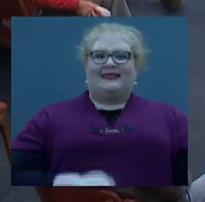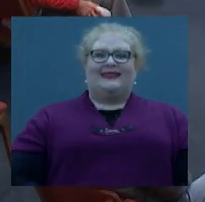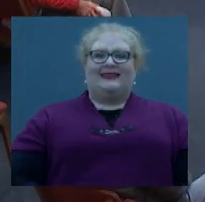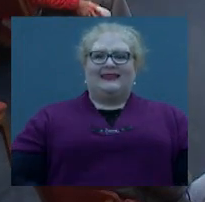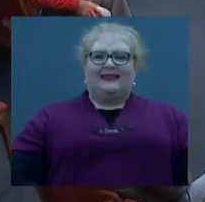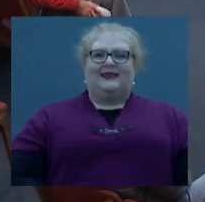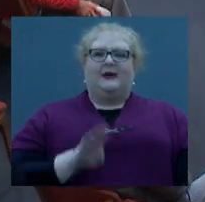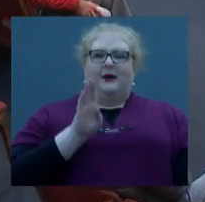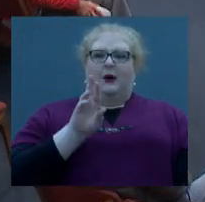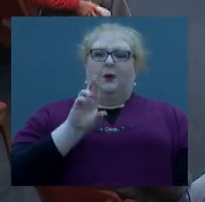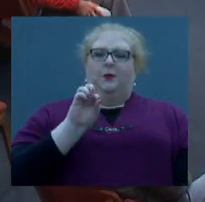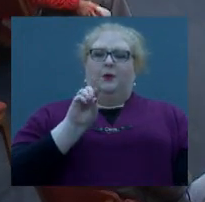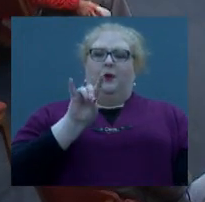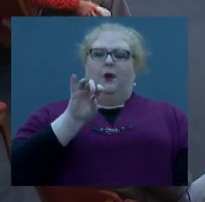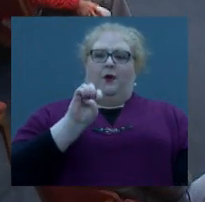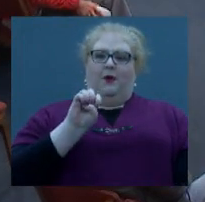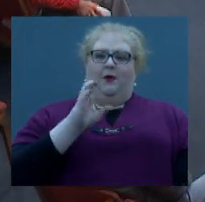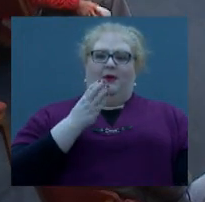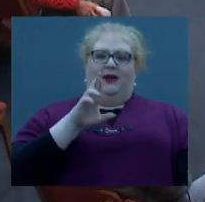which is Brody Creek.